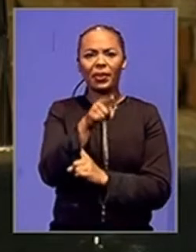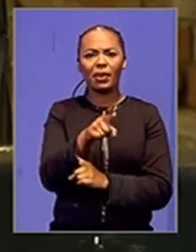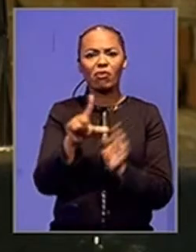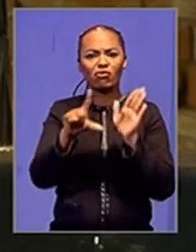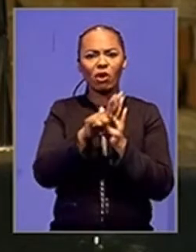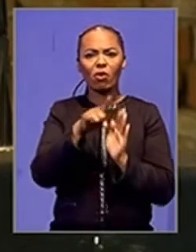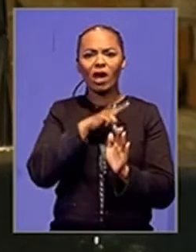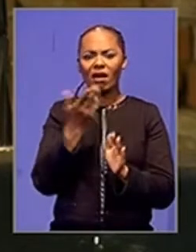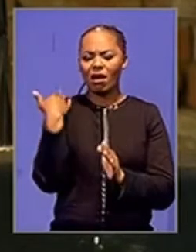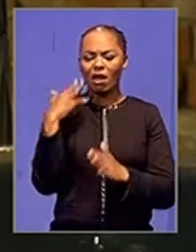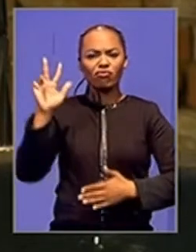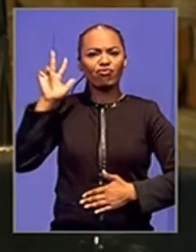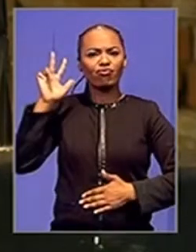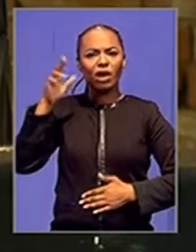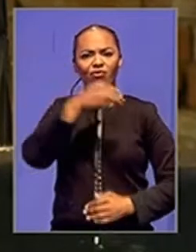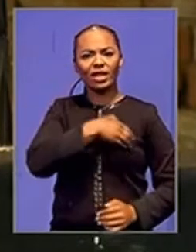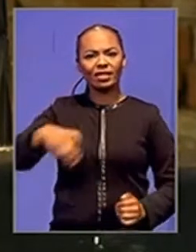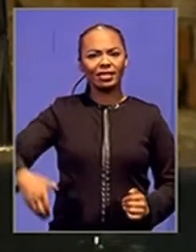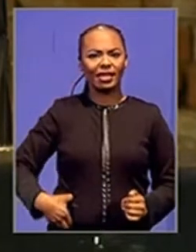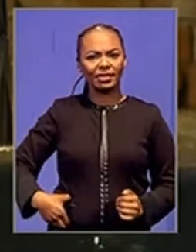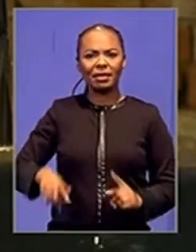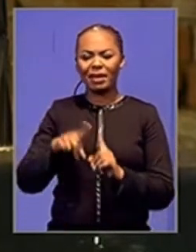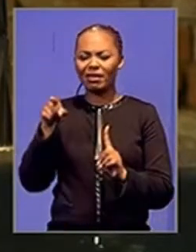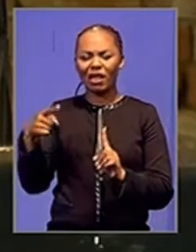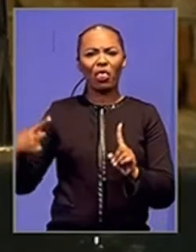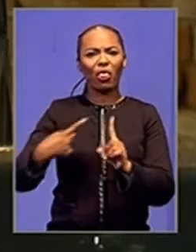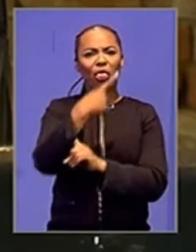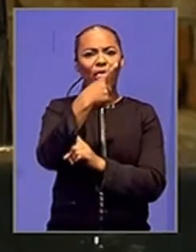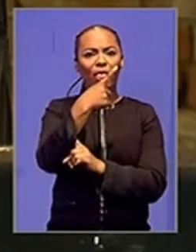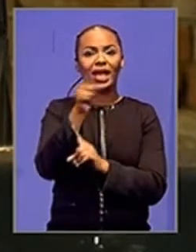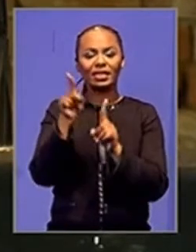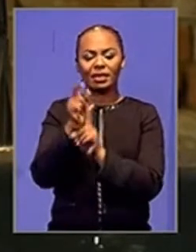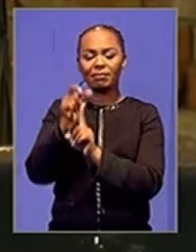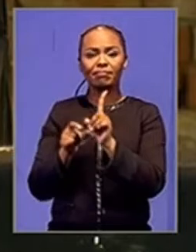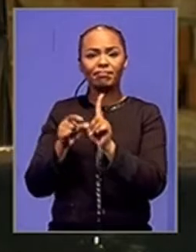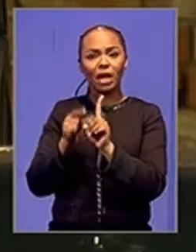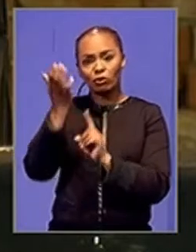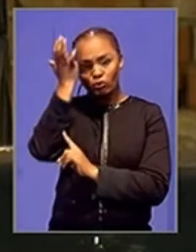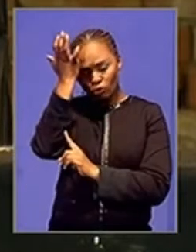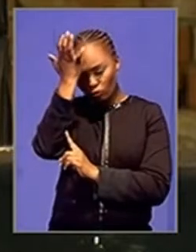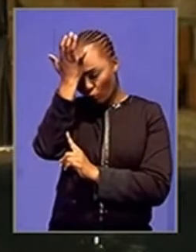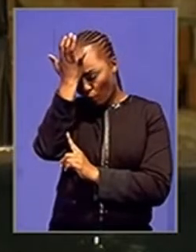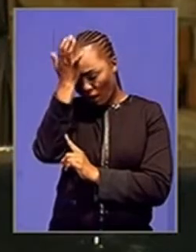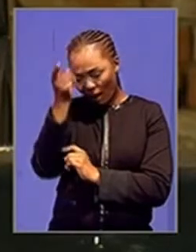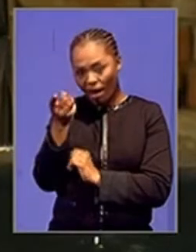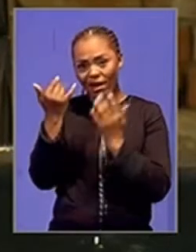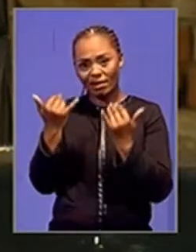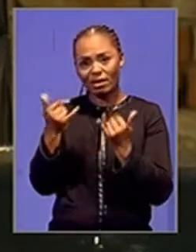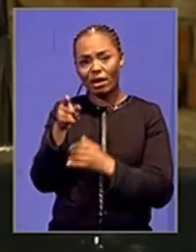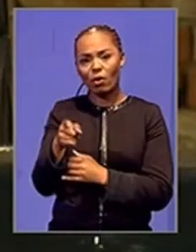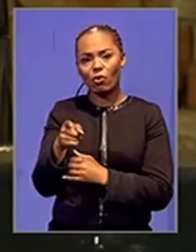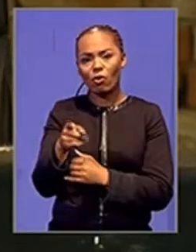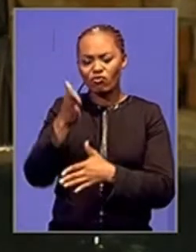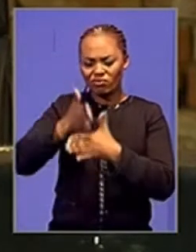president. And it is also not insignificant that Mr. Zuma's contemptuous conduct relate to his duty